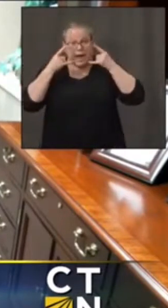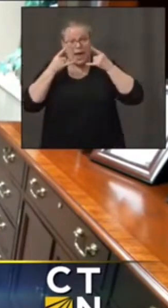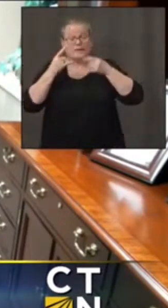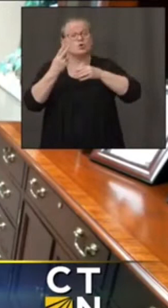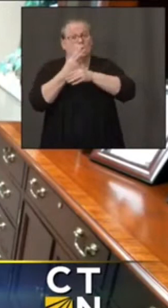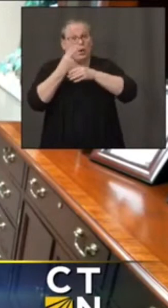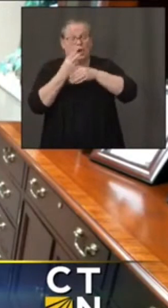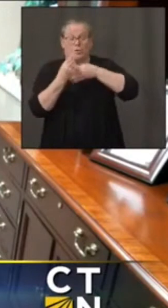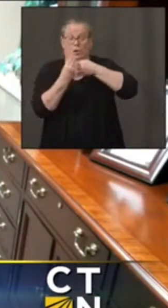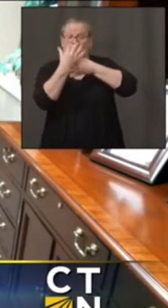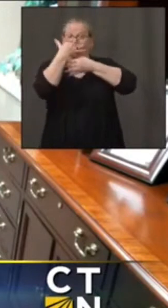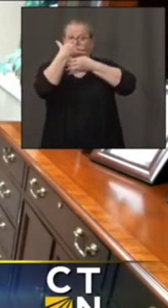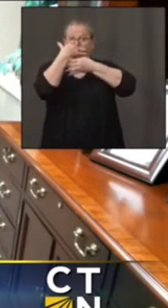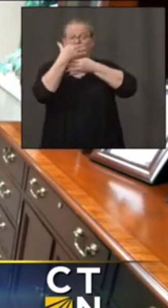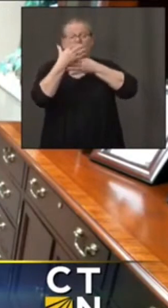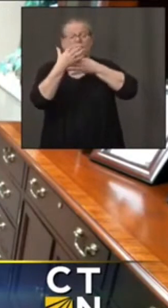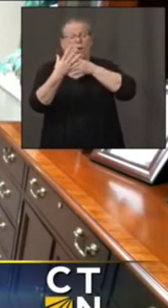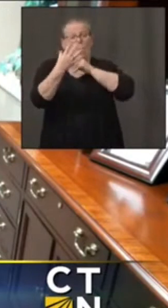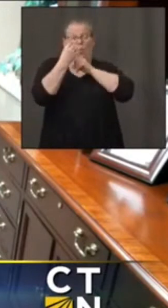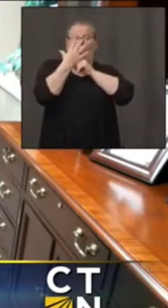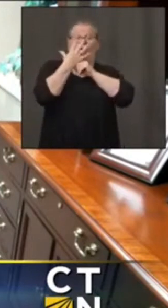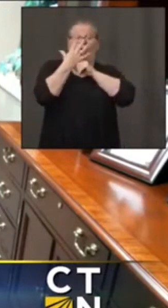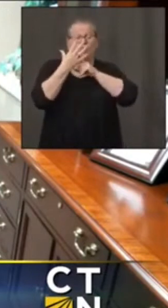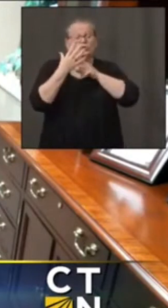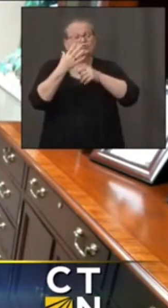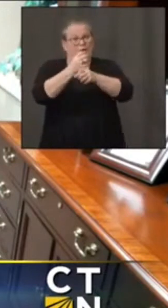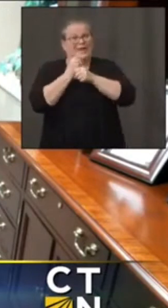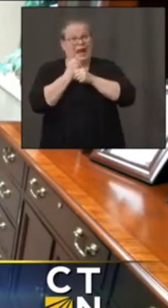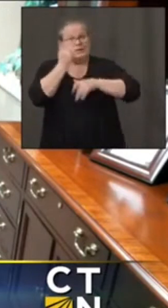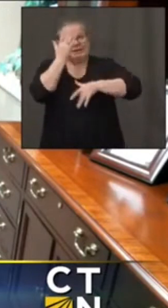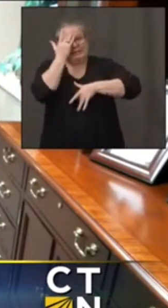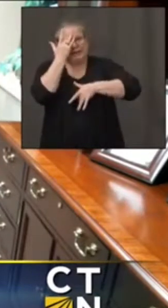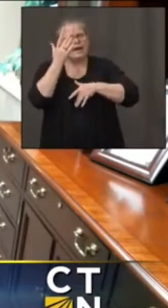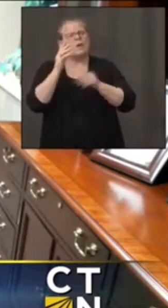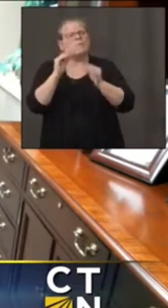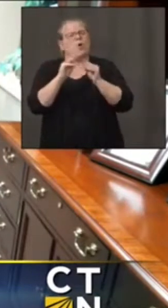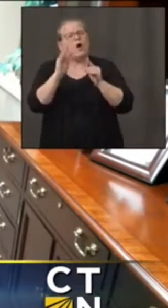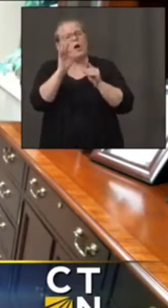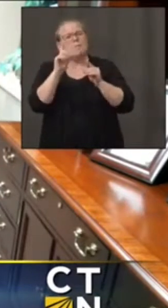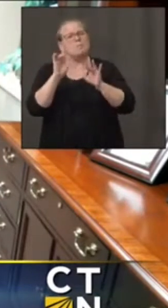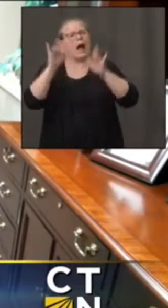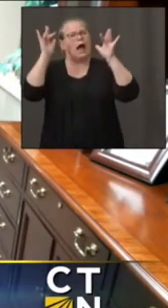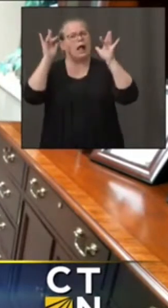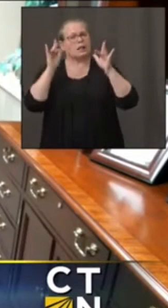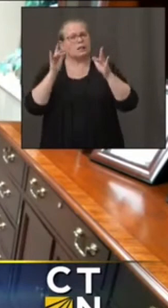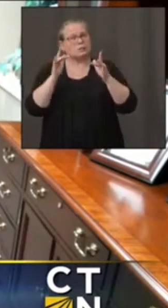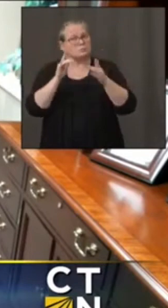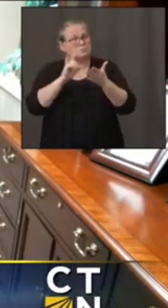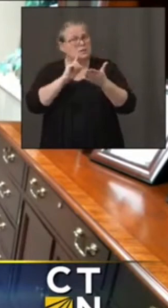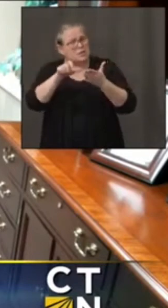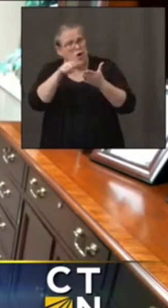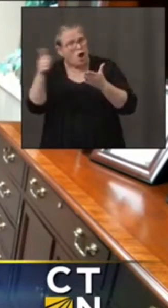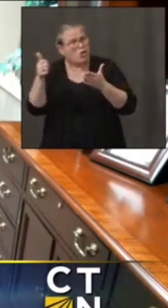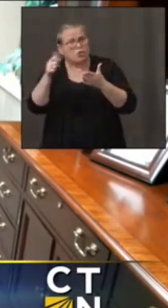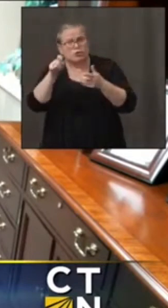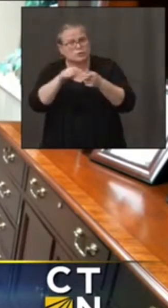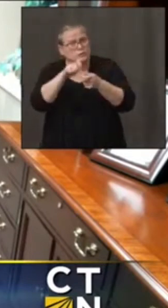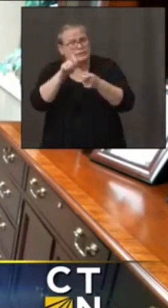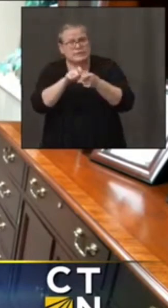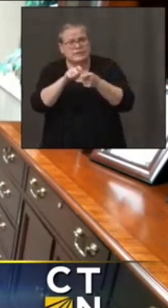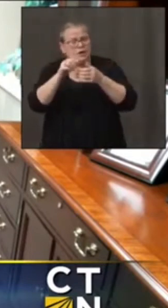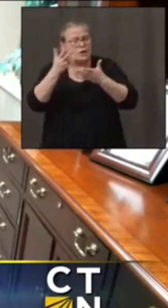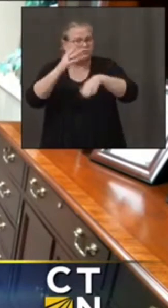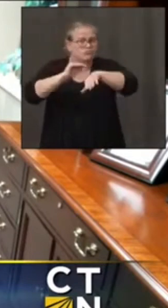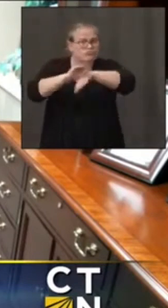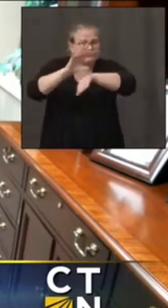more milder version of it. So is there anything else in terms of specific guidance for